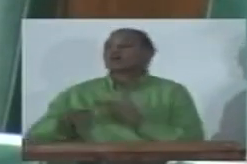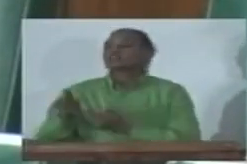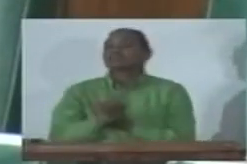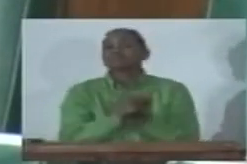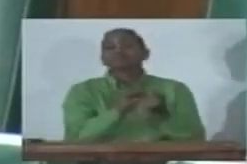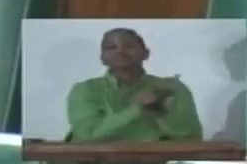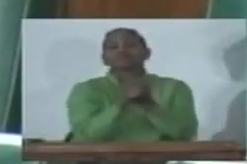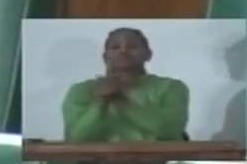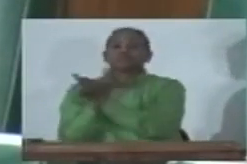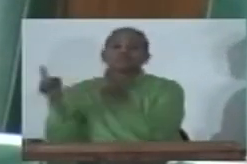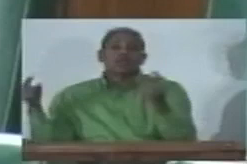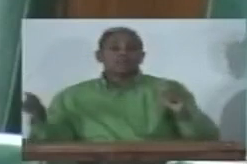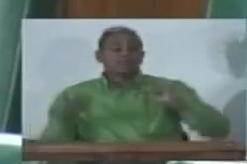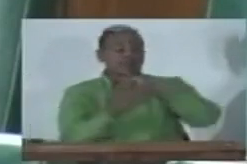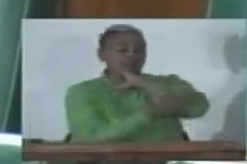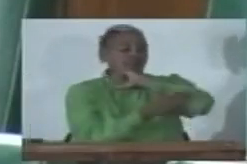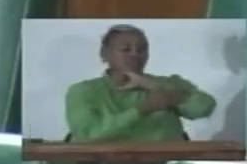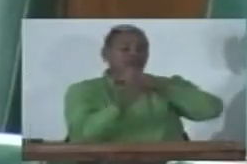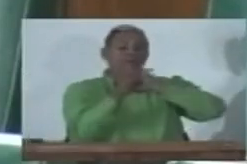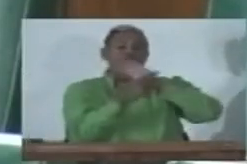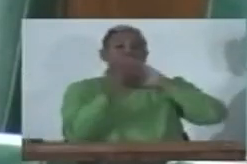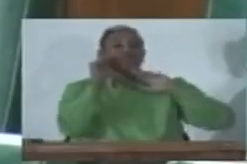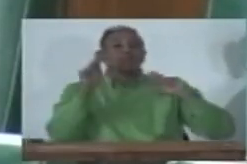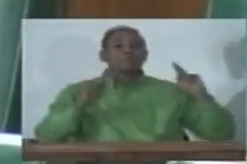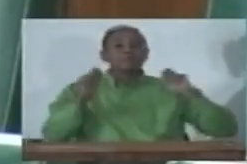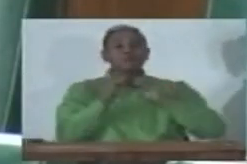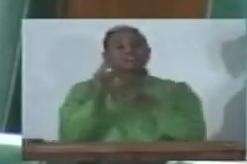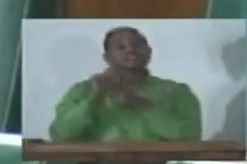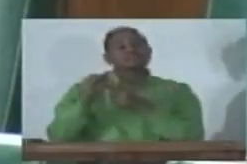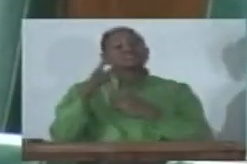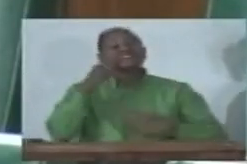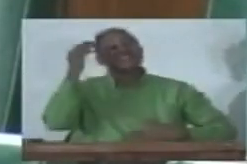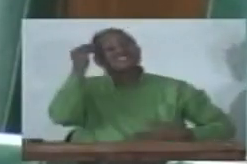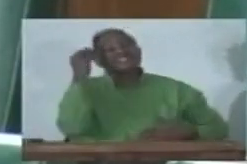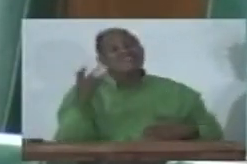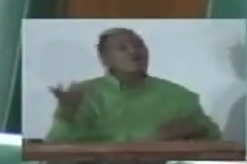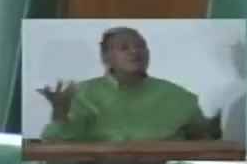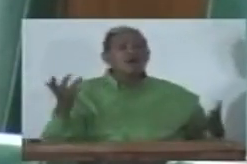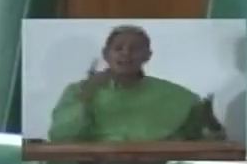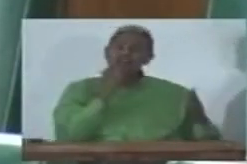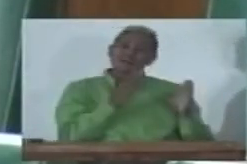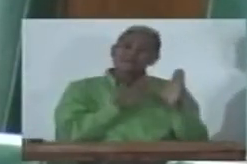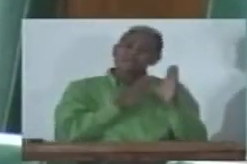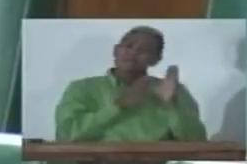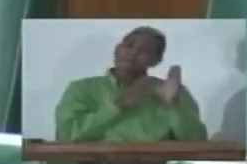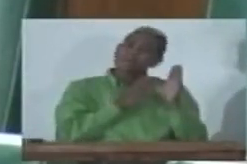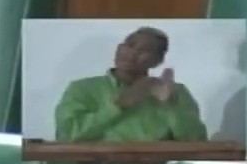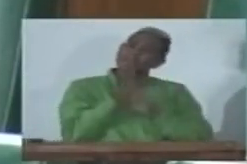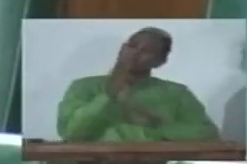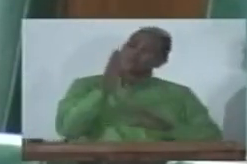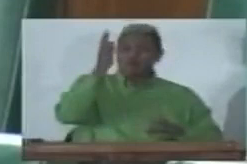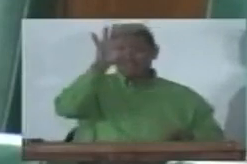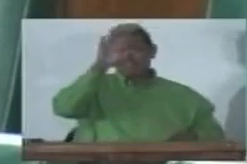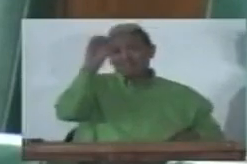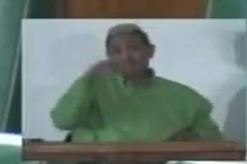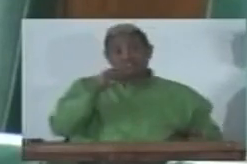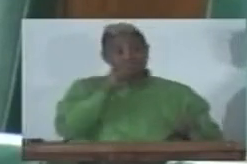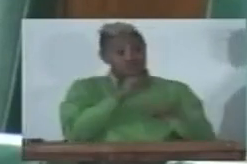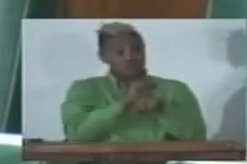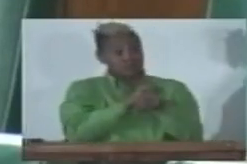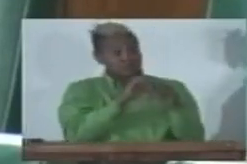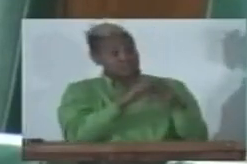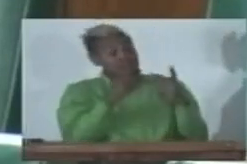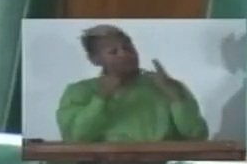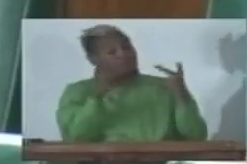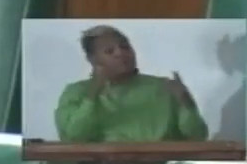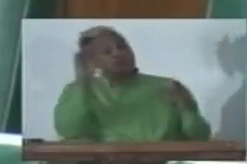The National Policy for Persons with Disabilities states that a minimum of 5% of jobs in the public